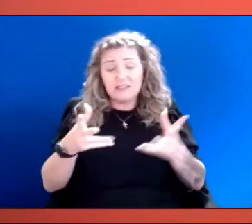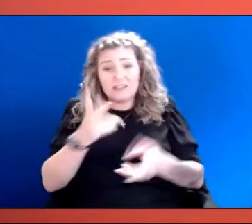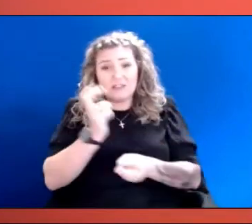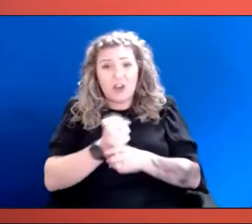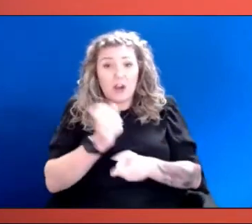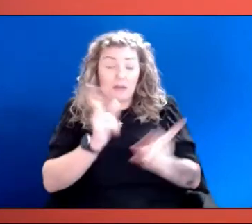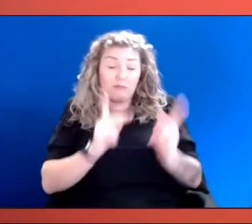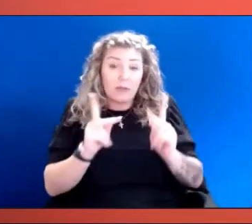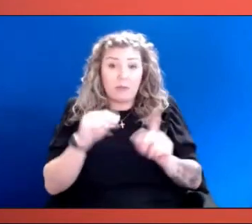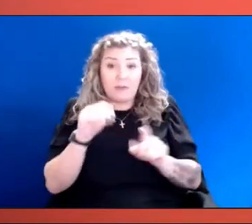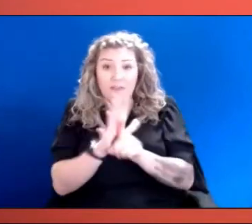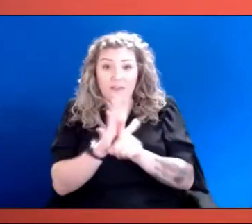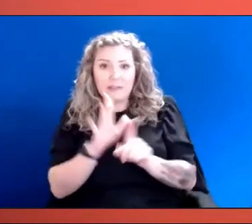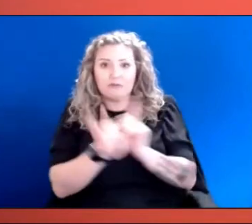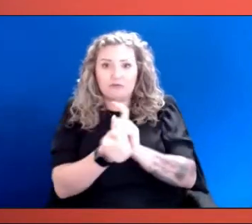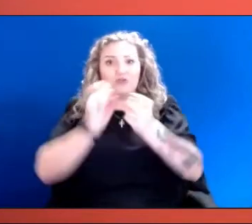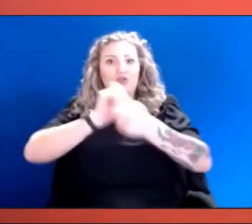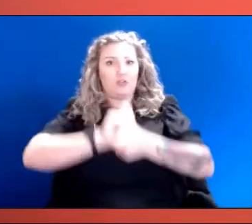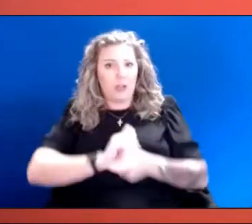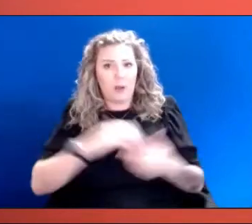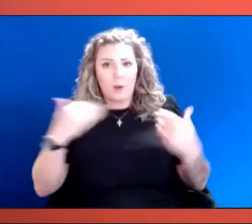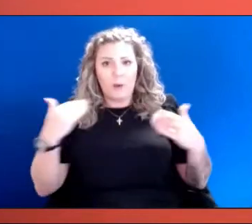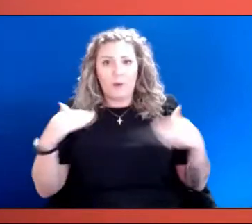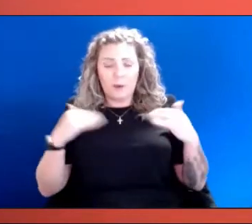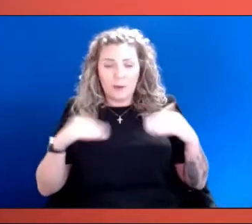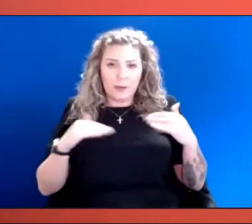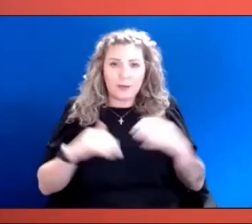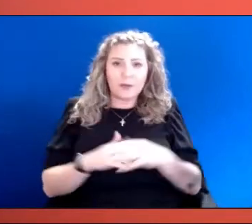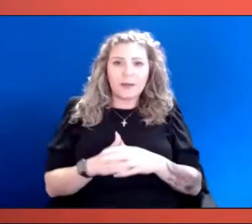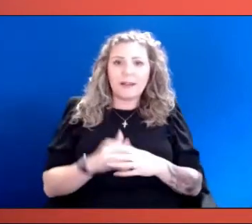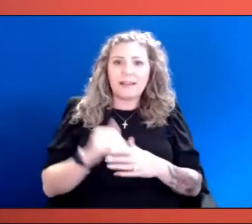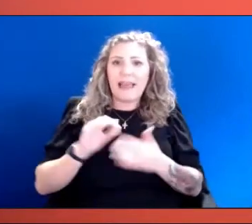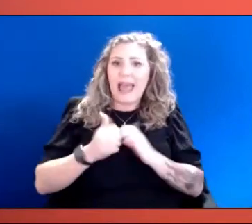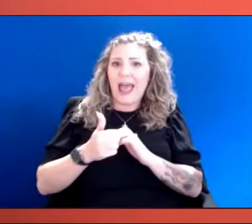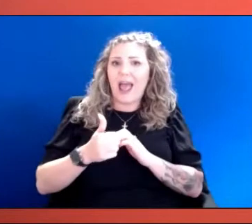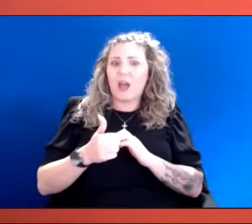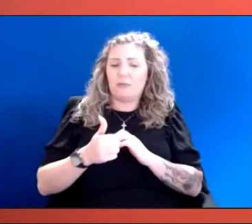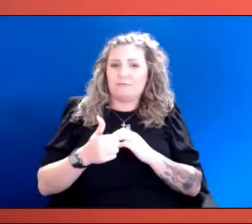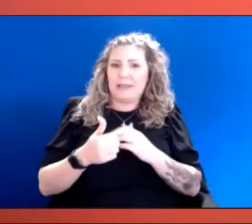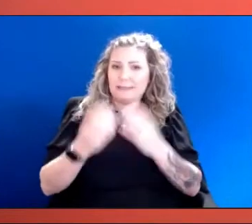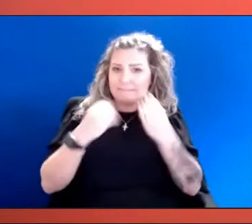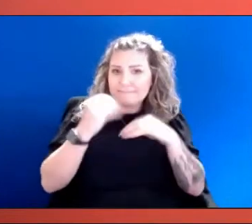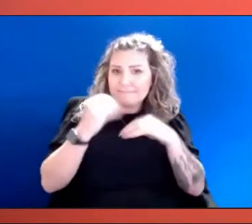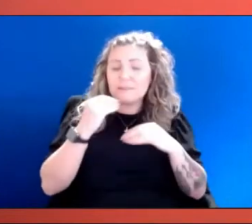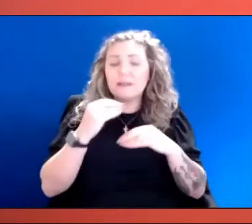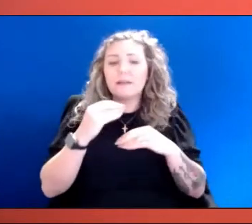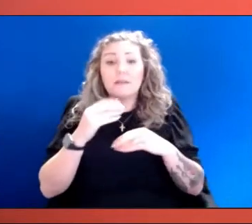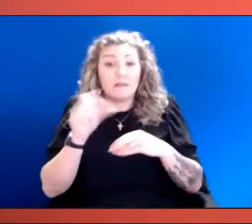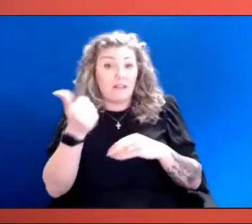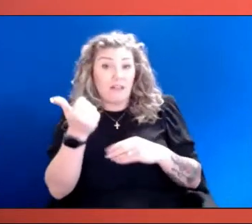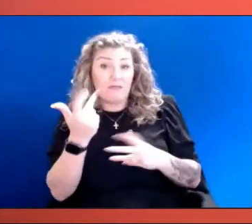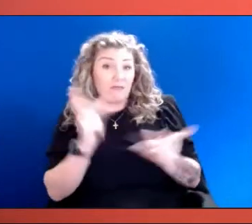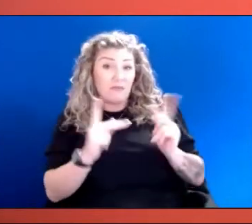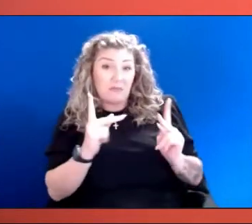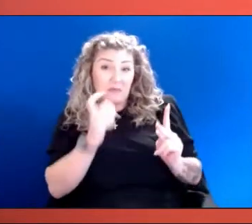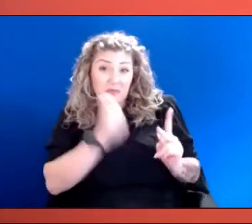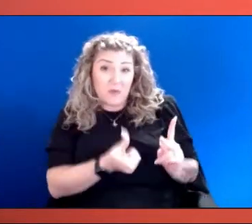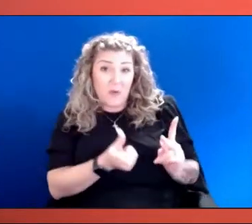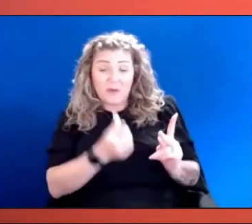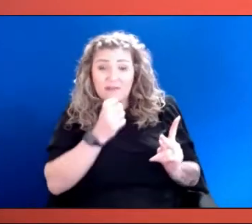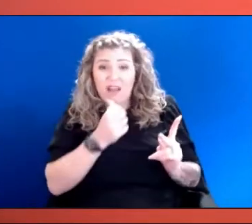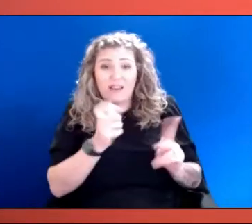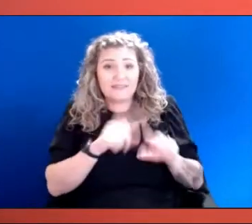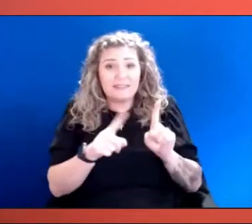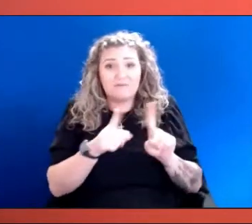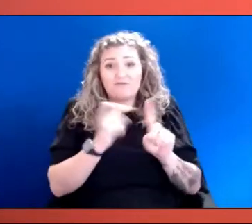and actually change dramatically how they interact with food and these other things. Some people don't. I mean, it's no different than smoking in a